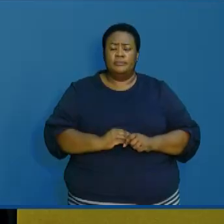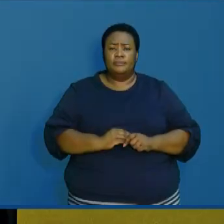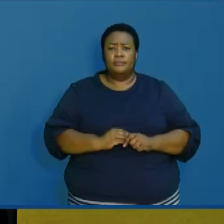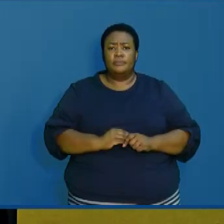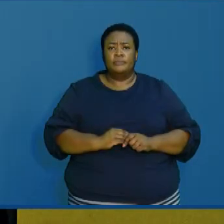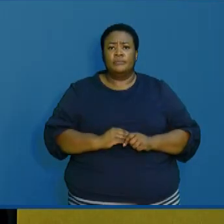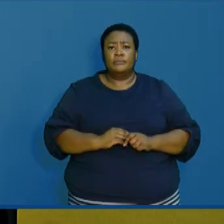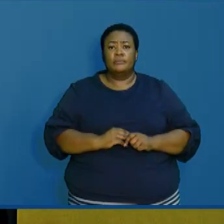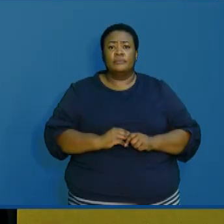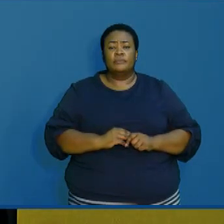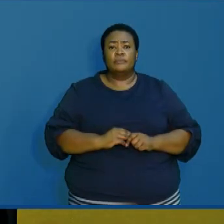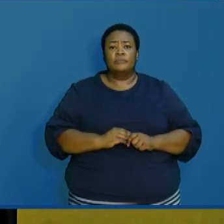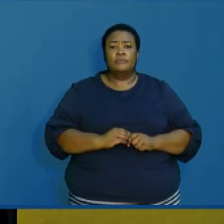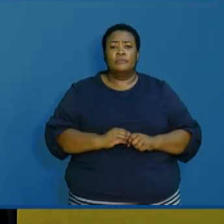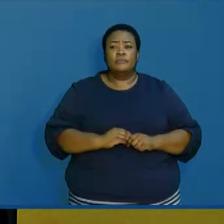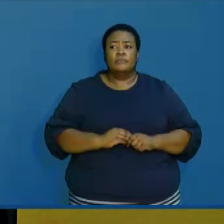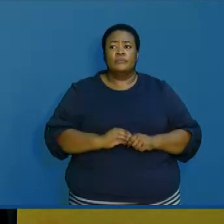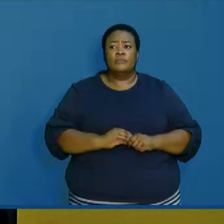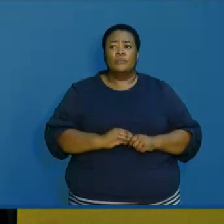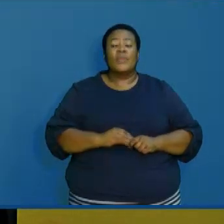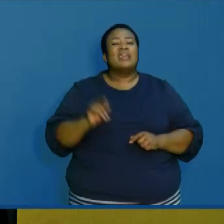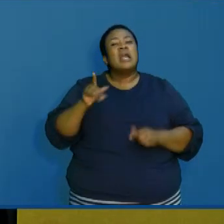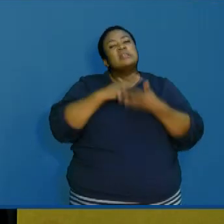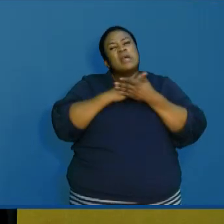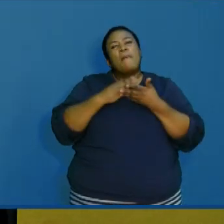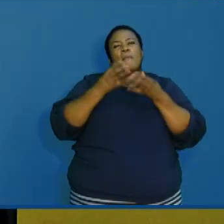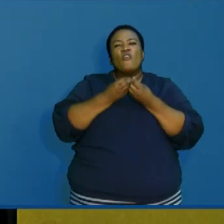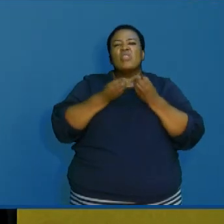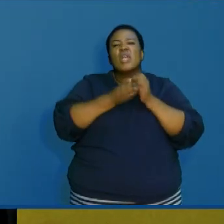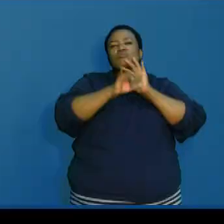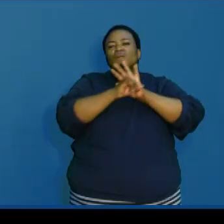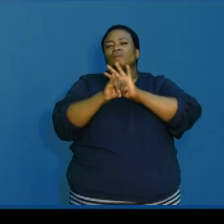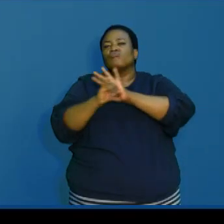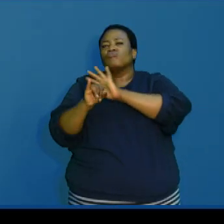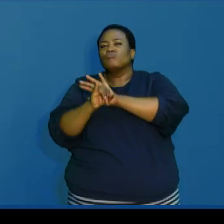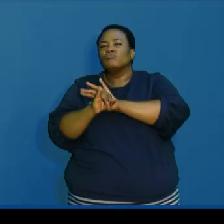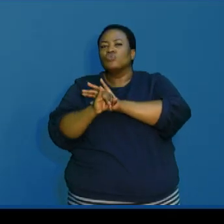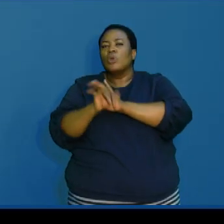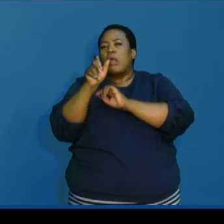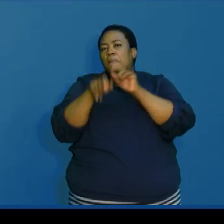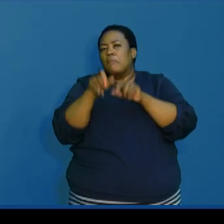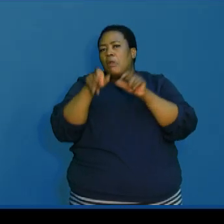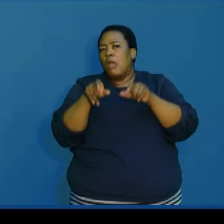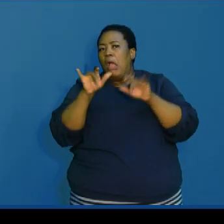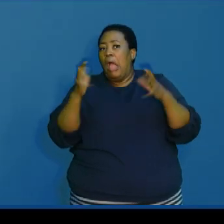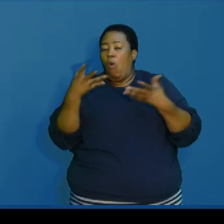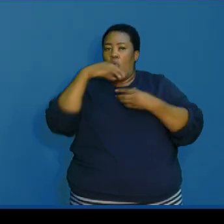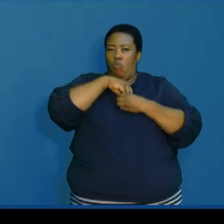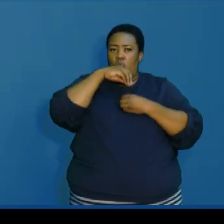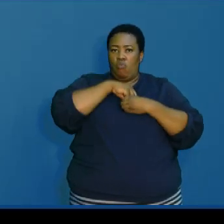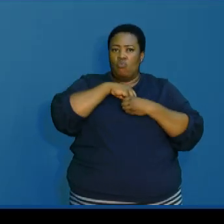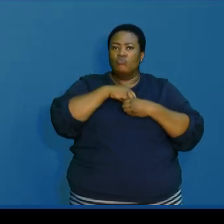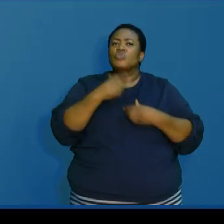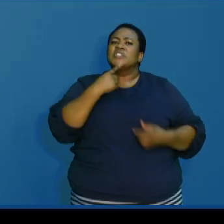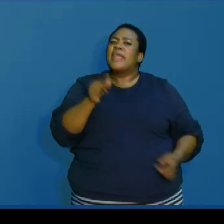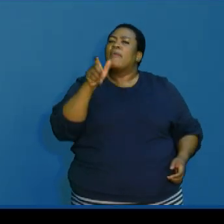Here are some of your character traits that you may come across. Instead of saying someone is